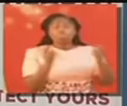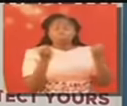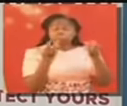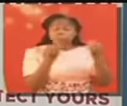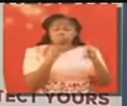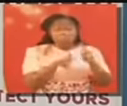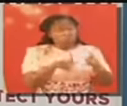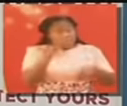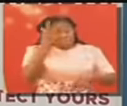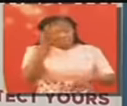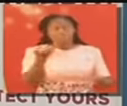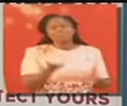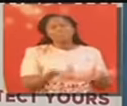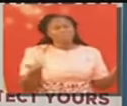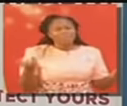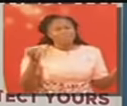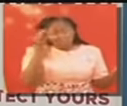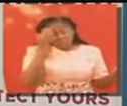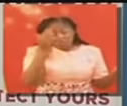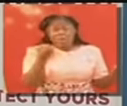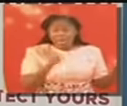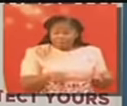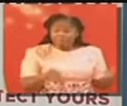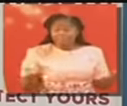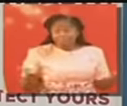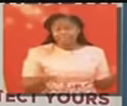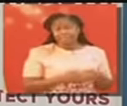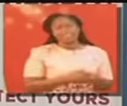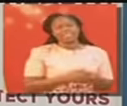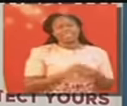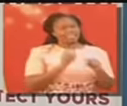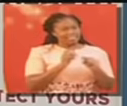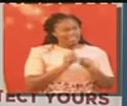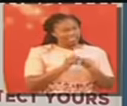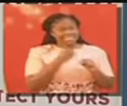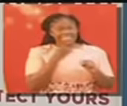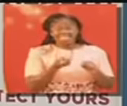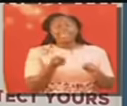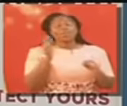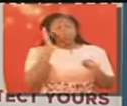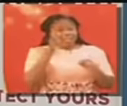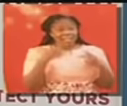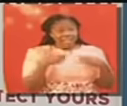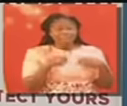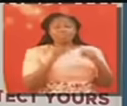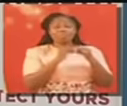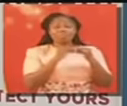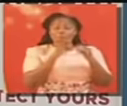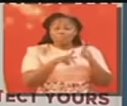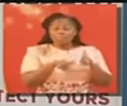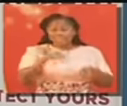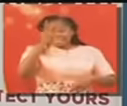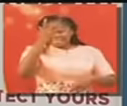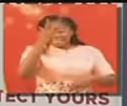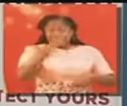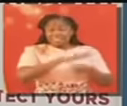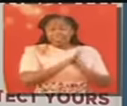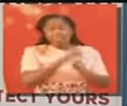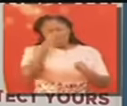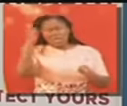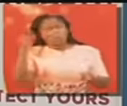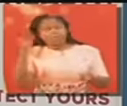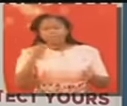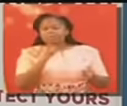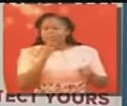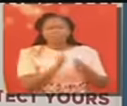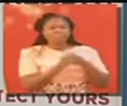projected. When we explained that we will see an increase in the numbers of cases as a result of behaviors that